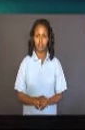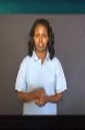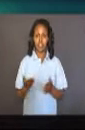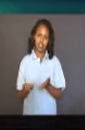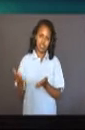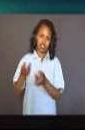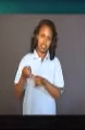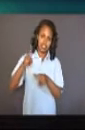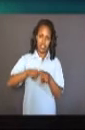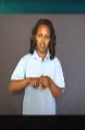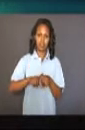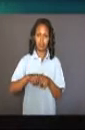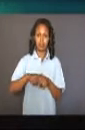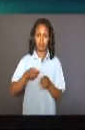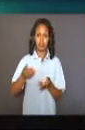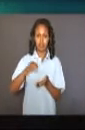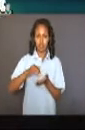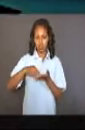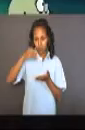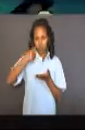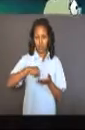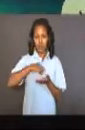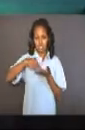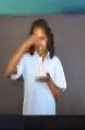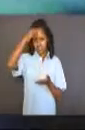Let's get back to our lesson.